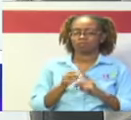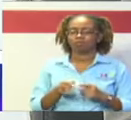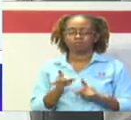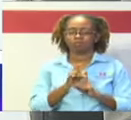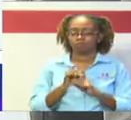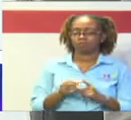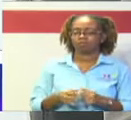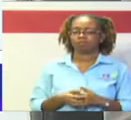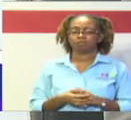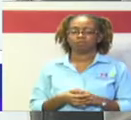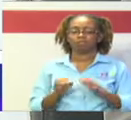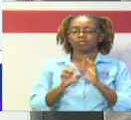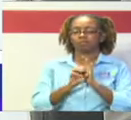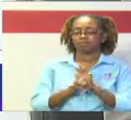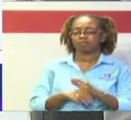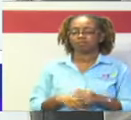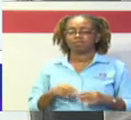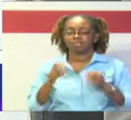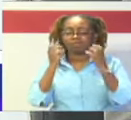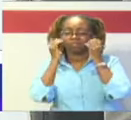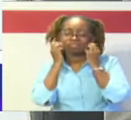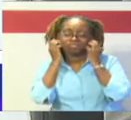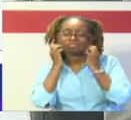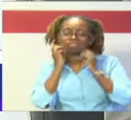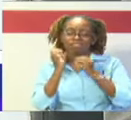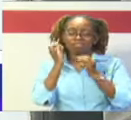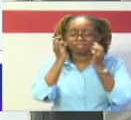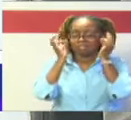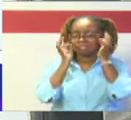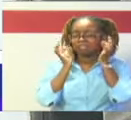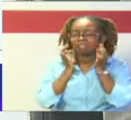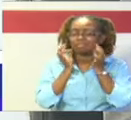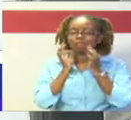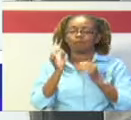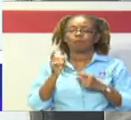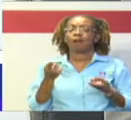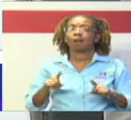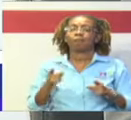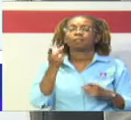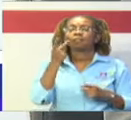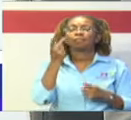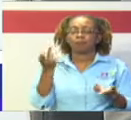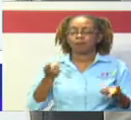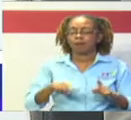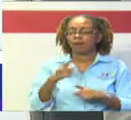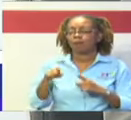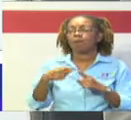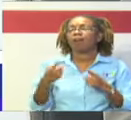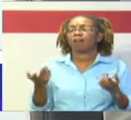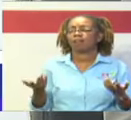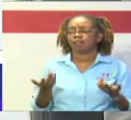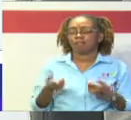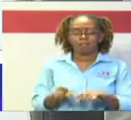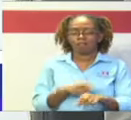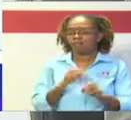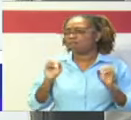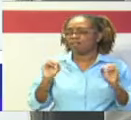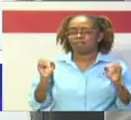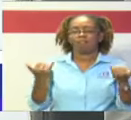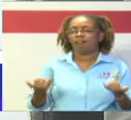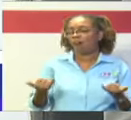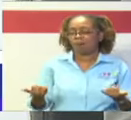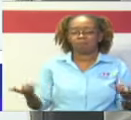last have you seen a child with measles in this population, or anywhere in the Americas? That's herd immunity. We don't see it, even if a child, even if there's an